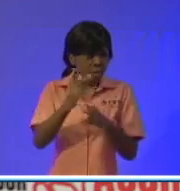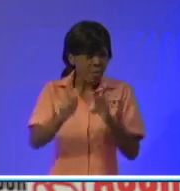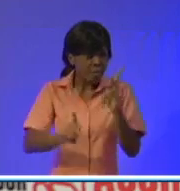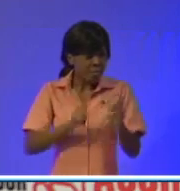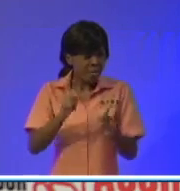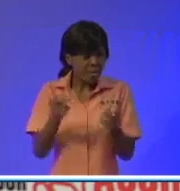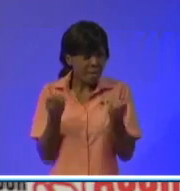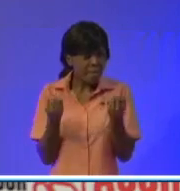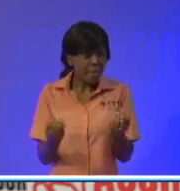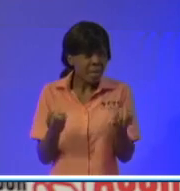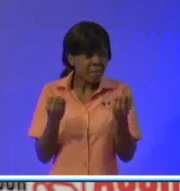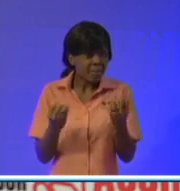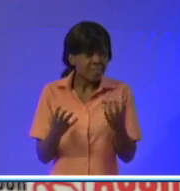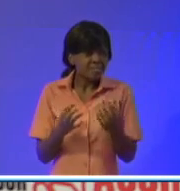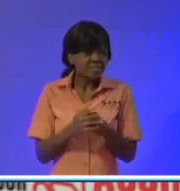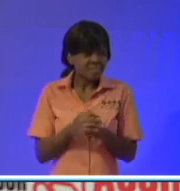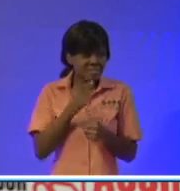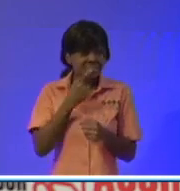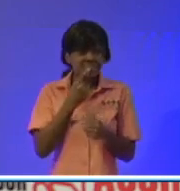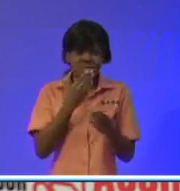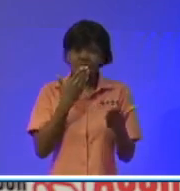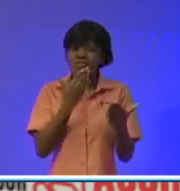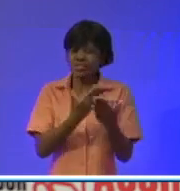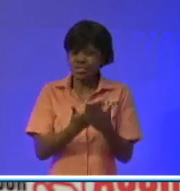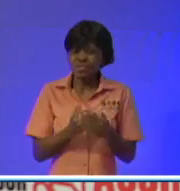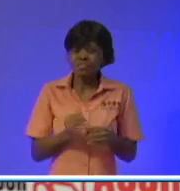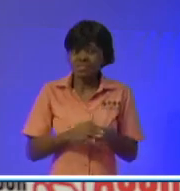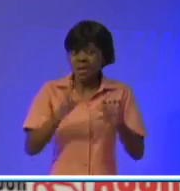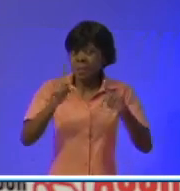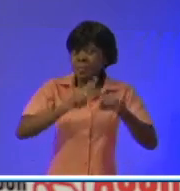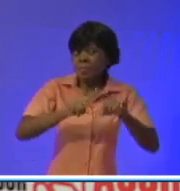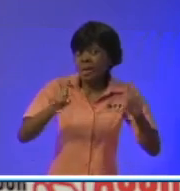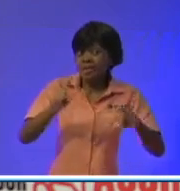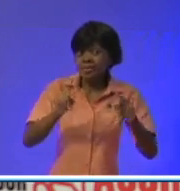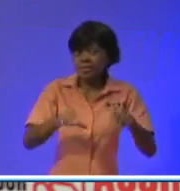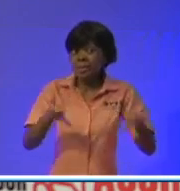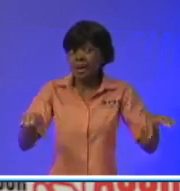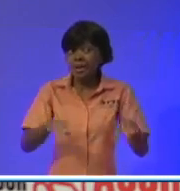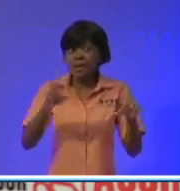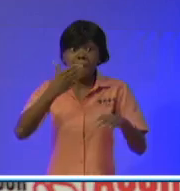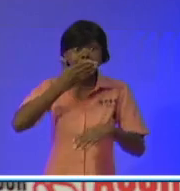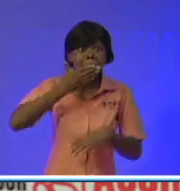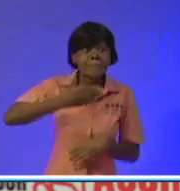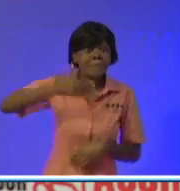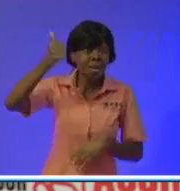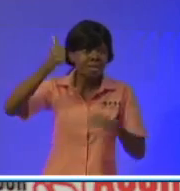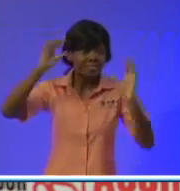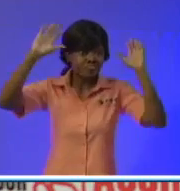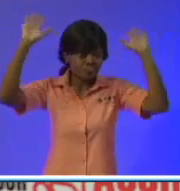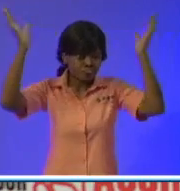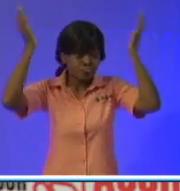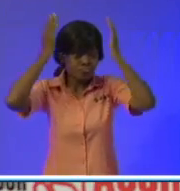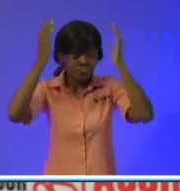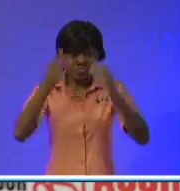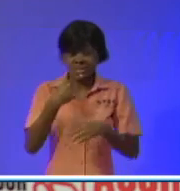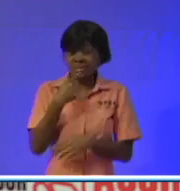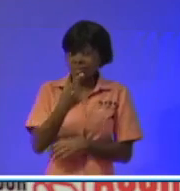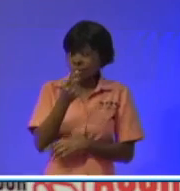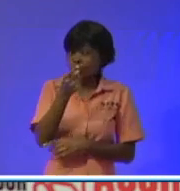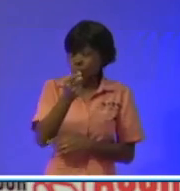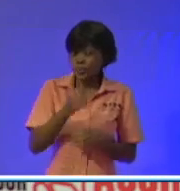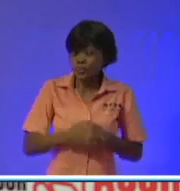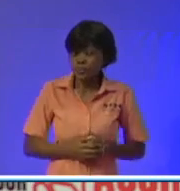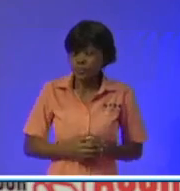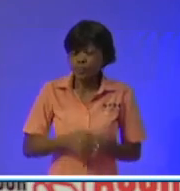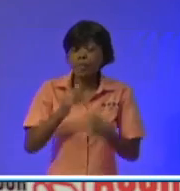good, but we could do a lot better because, as Dr. Hines will tell you, the majority of persons coming